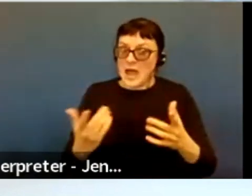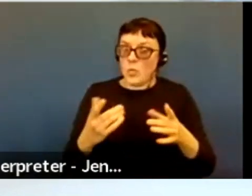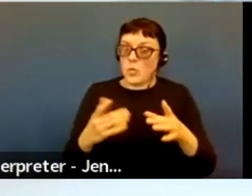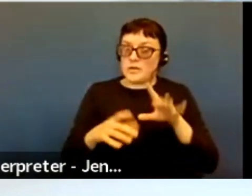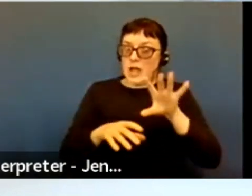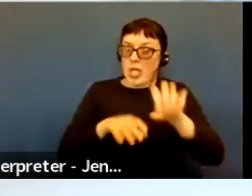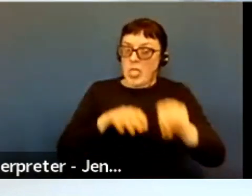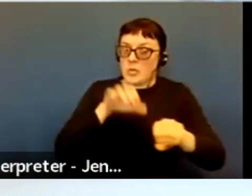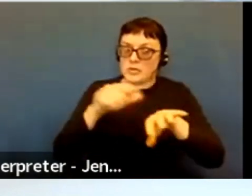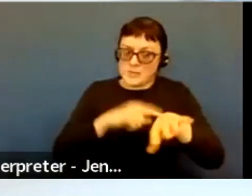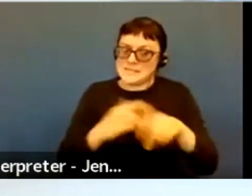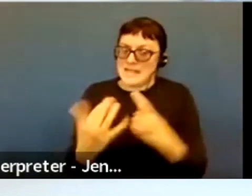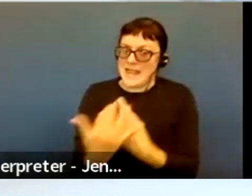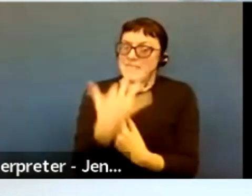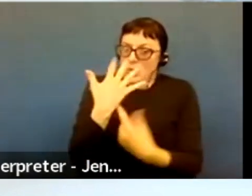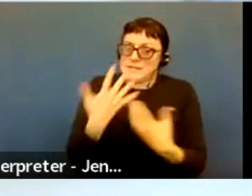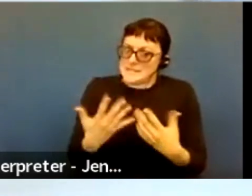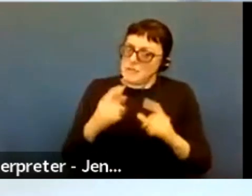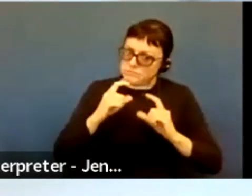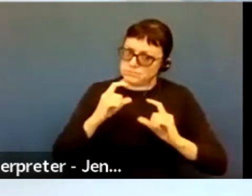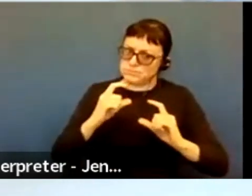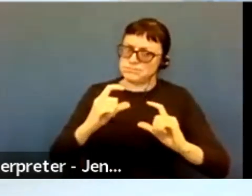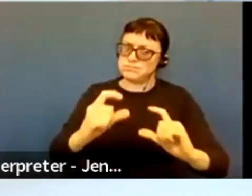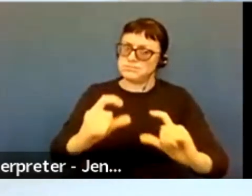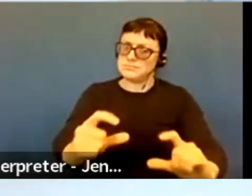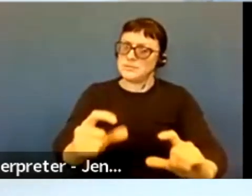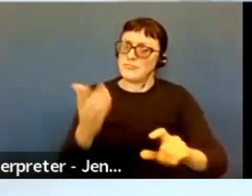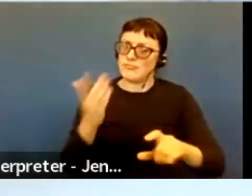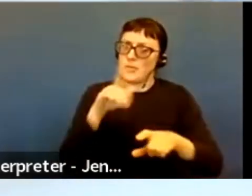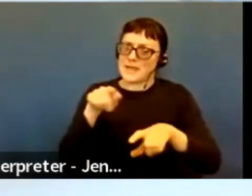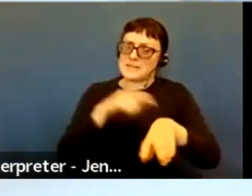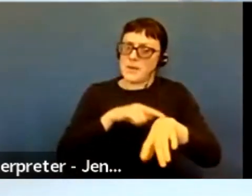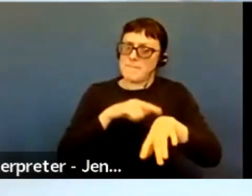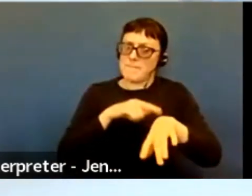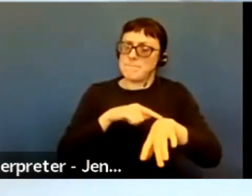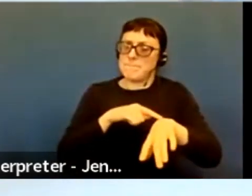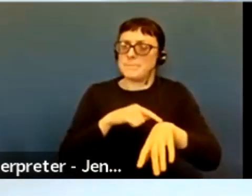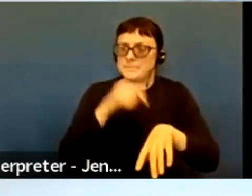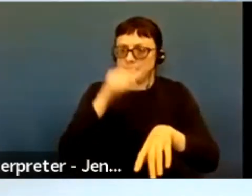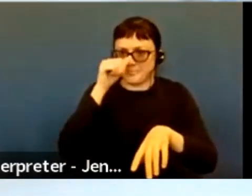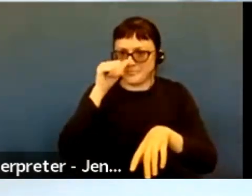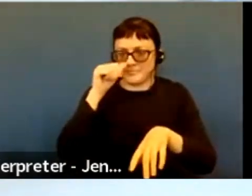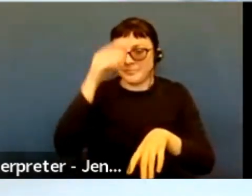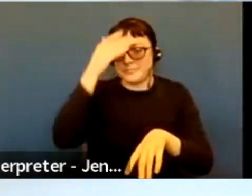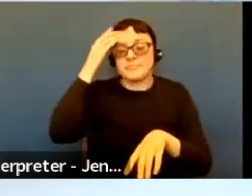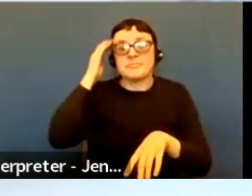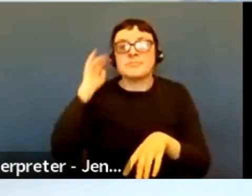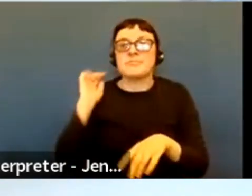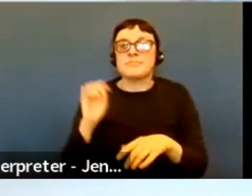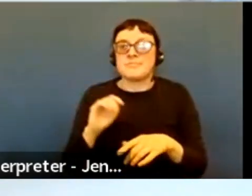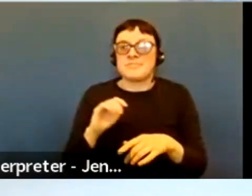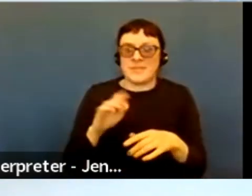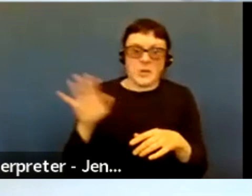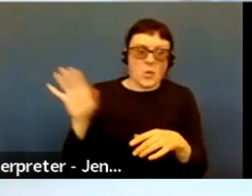and we're still untying a lot of knots that were tied in that particular period, right? In the kind of